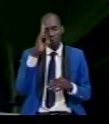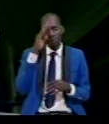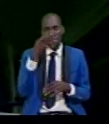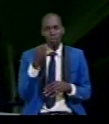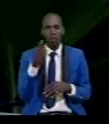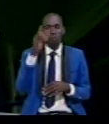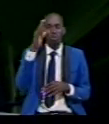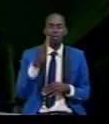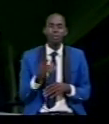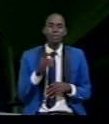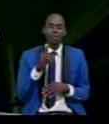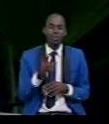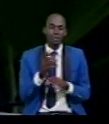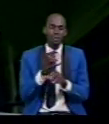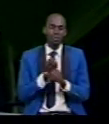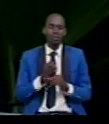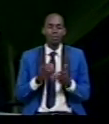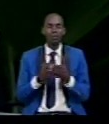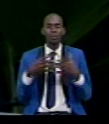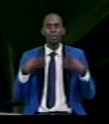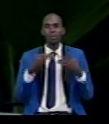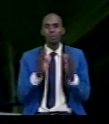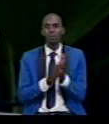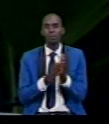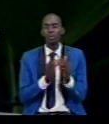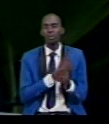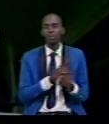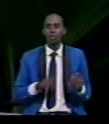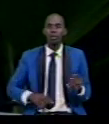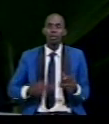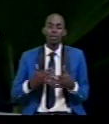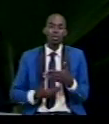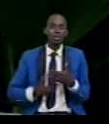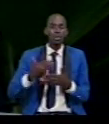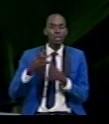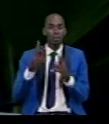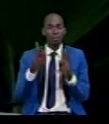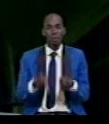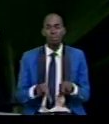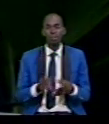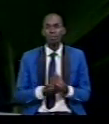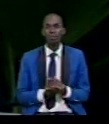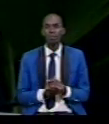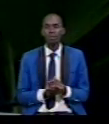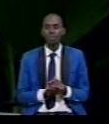his healing. Praise the Lord. I call on the next testifier.